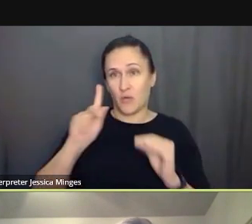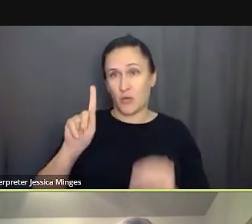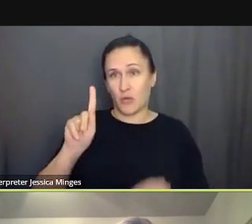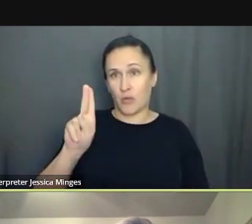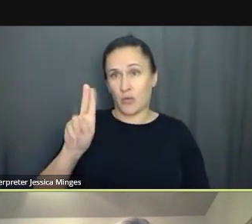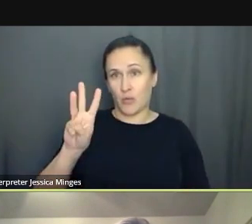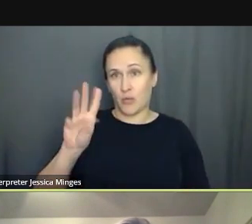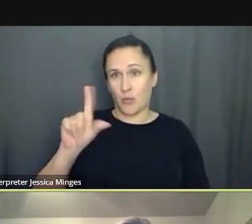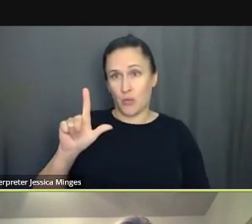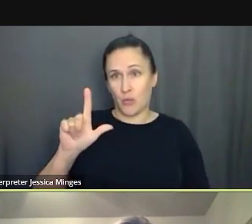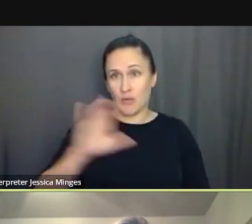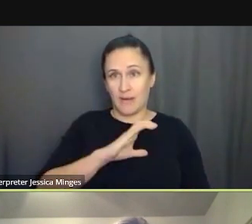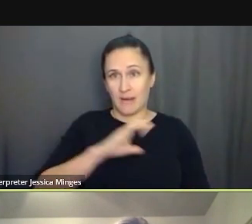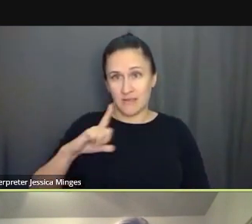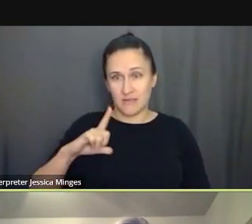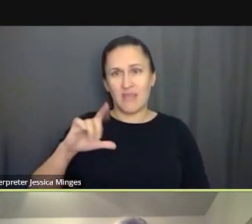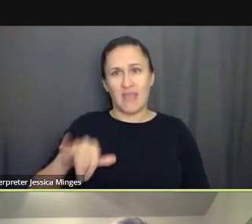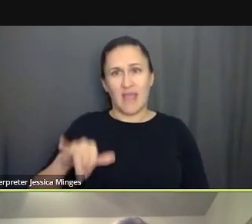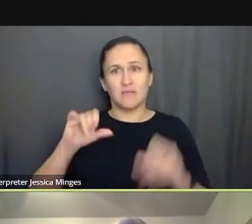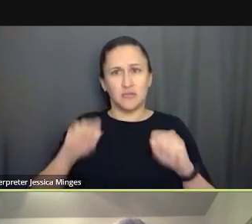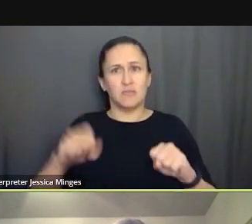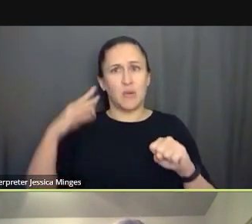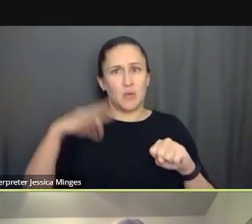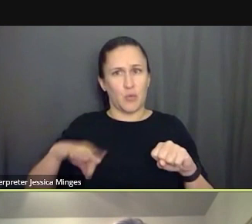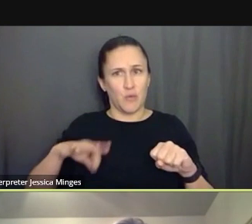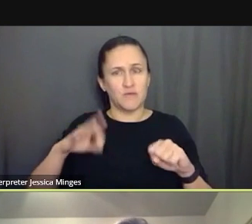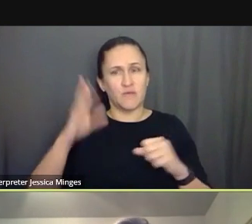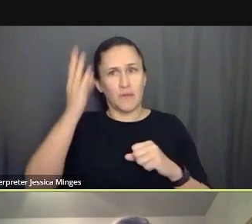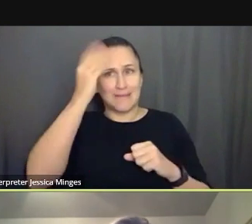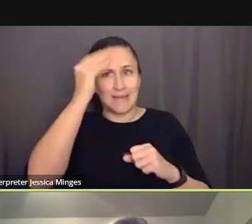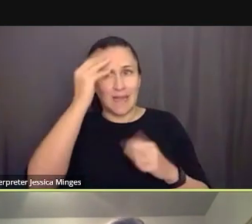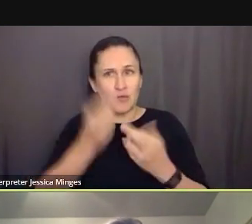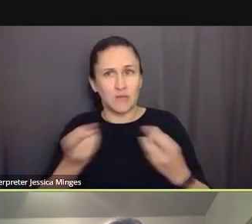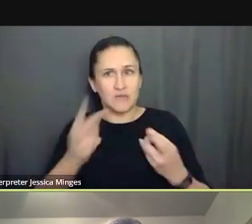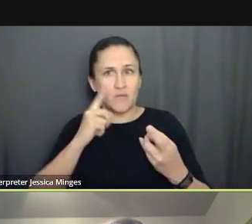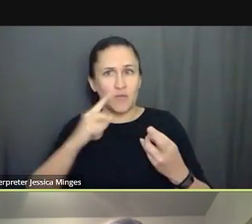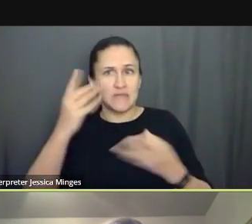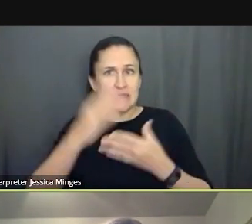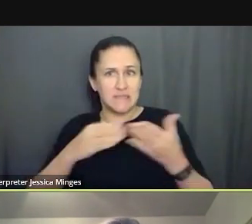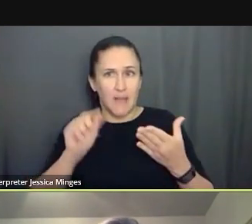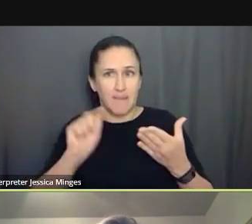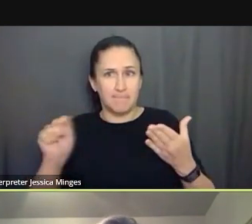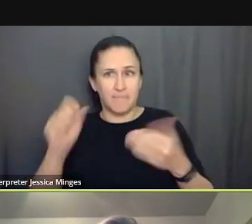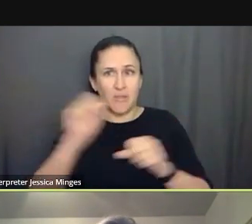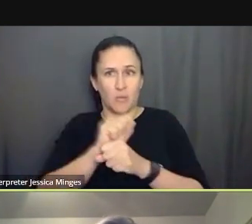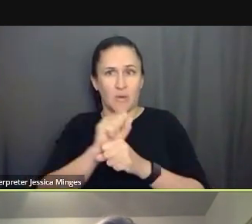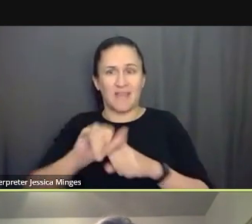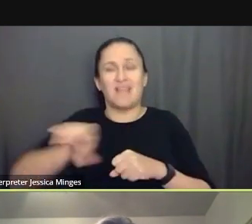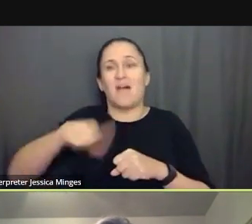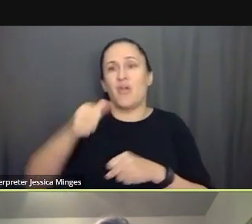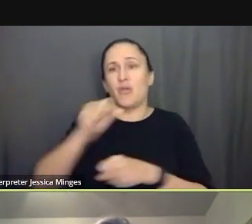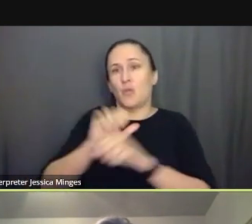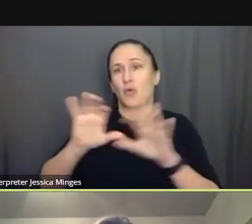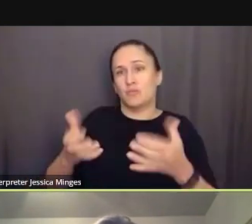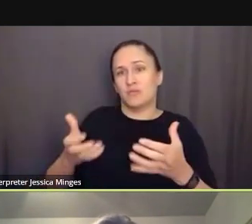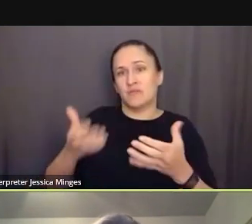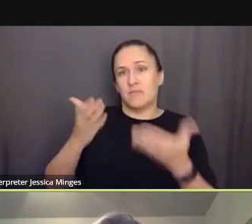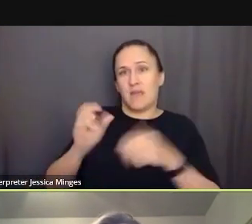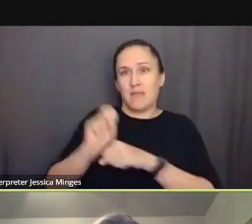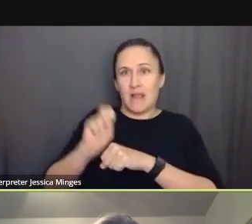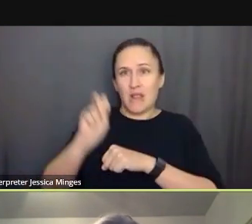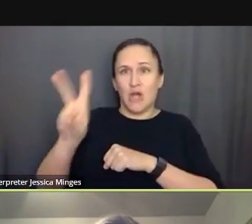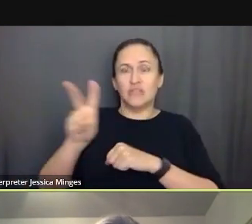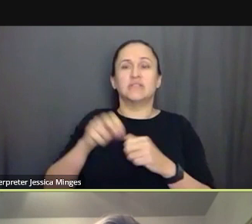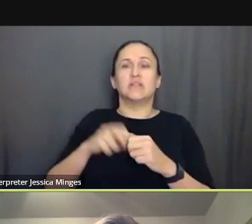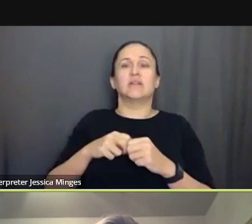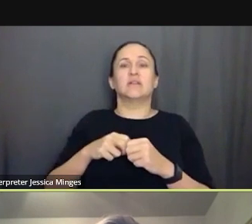Council, that could be a useful data resource for some of the work that the other work groups might be launching even